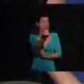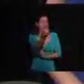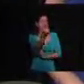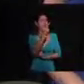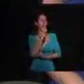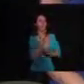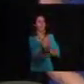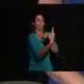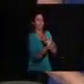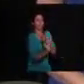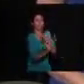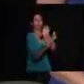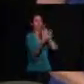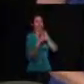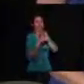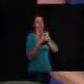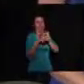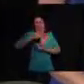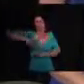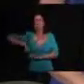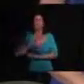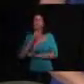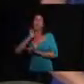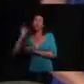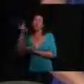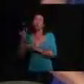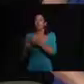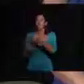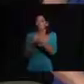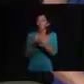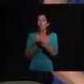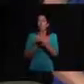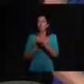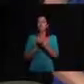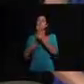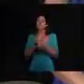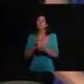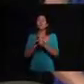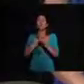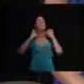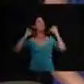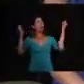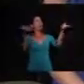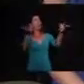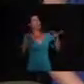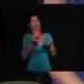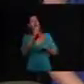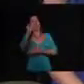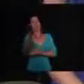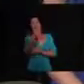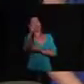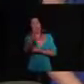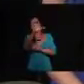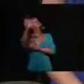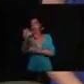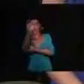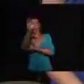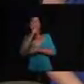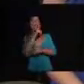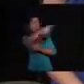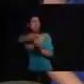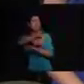that there are people here that really do care. From everyone at Make a Change Canada, we wish you much success in all that you do.